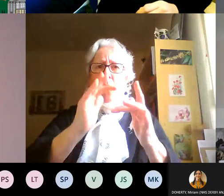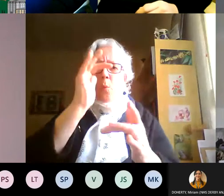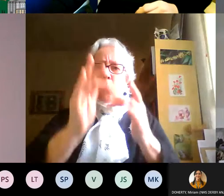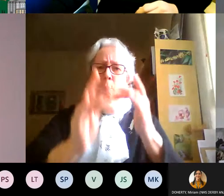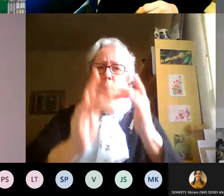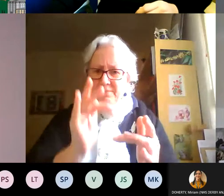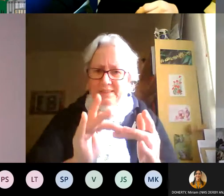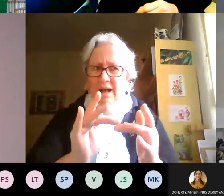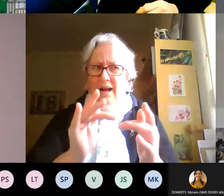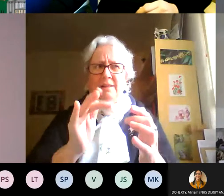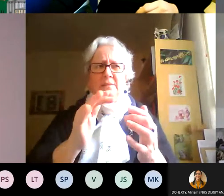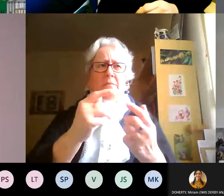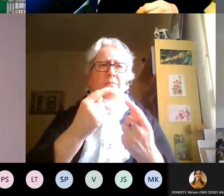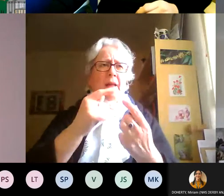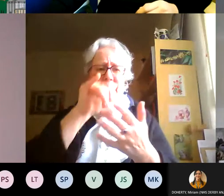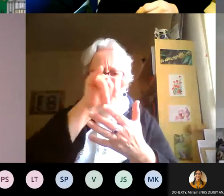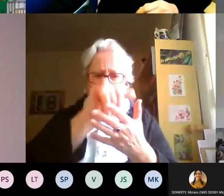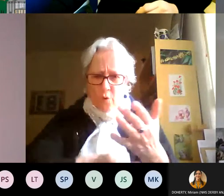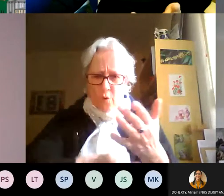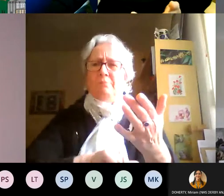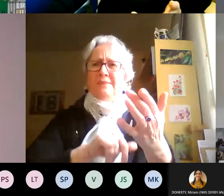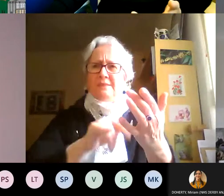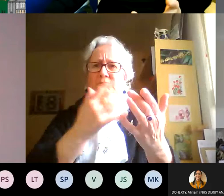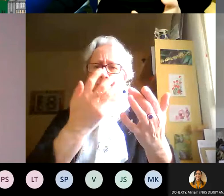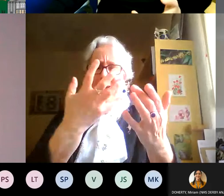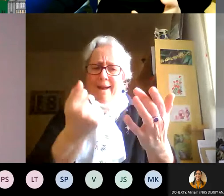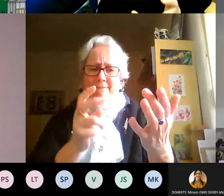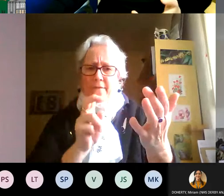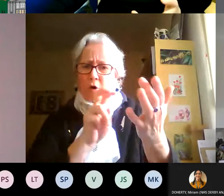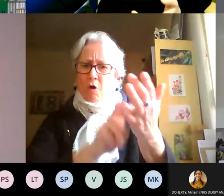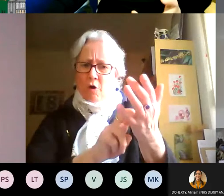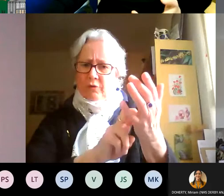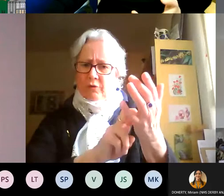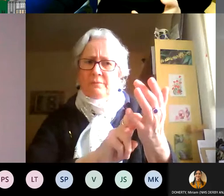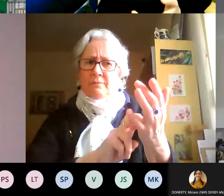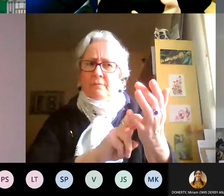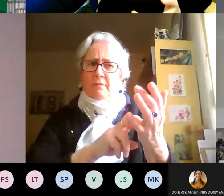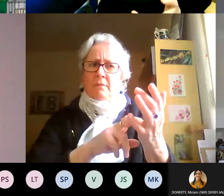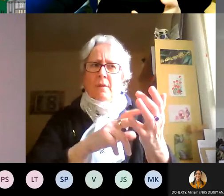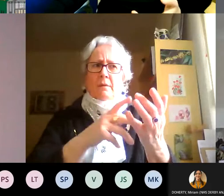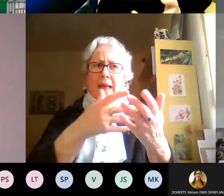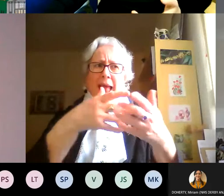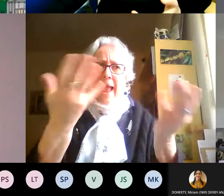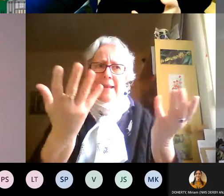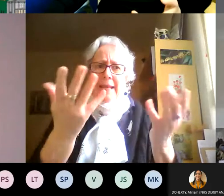And it's very, obviously very interesting information. Obviously you've got your website and that.